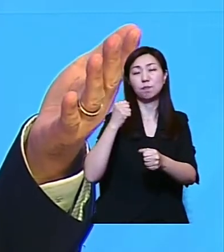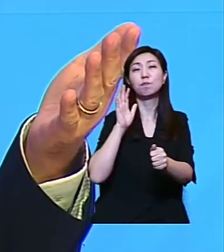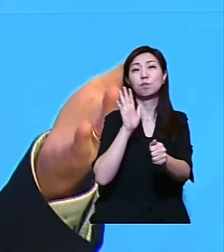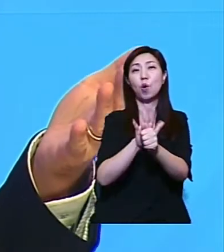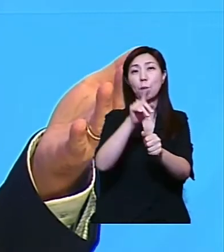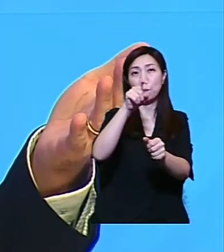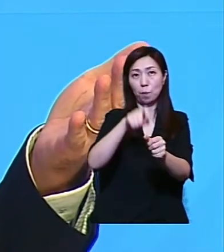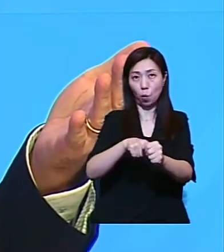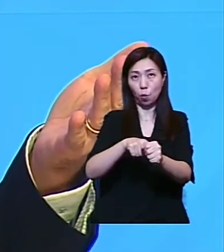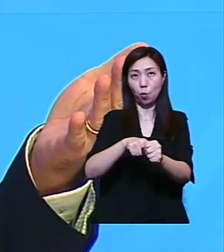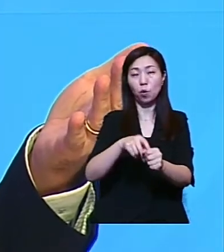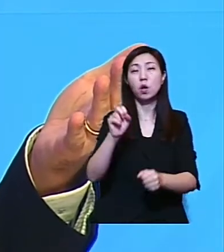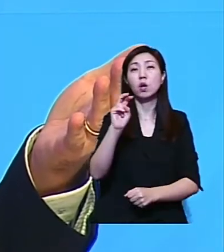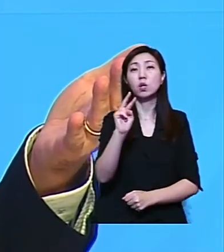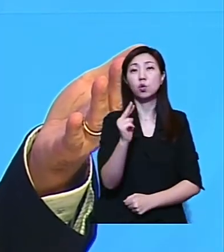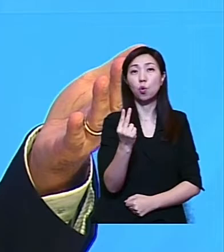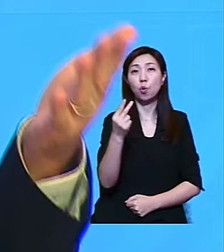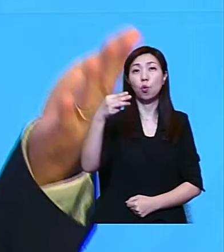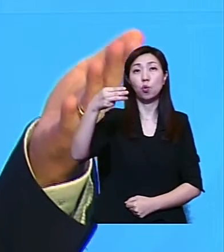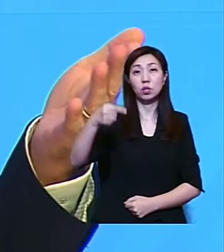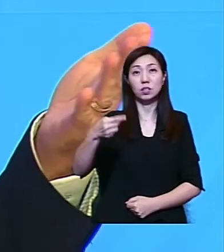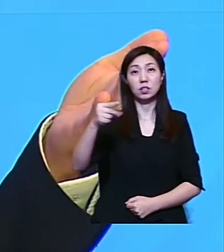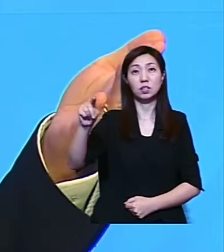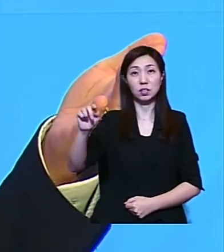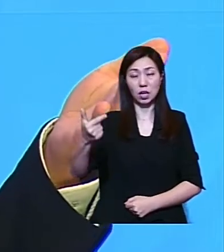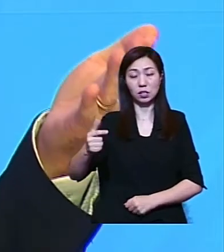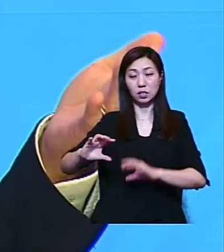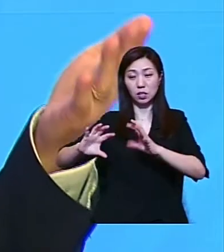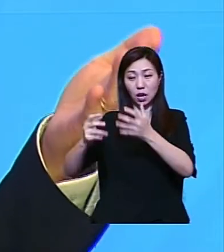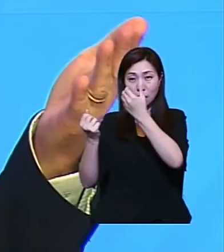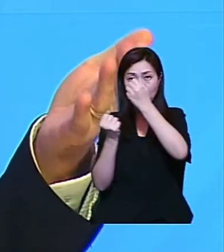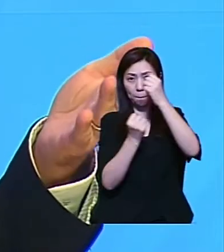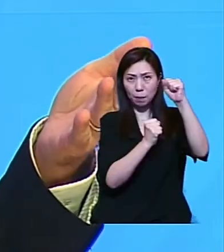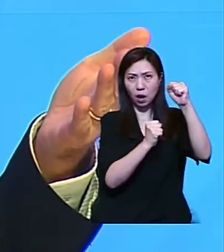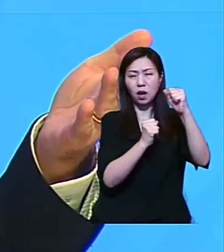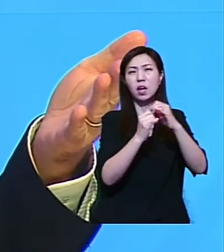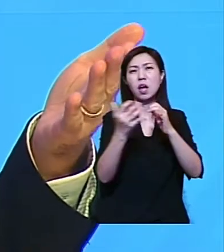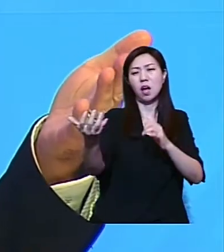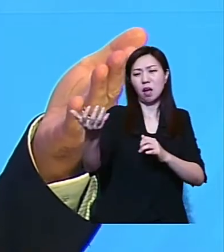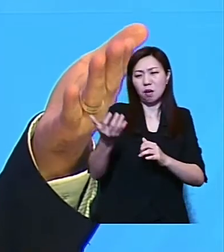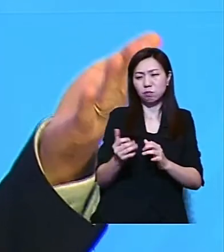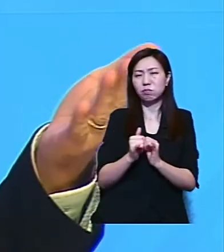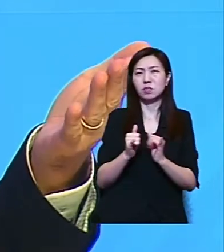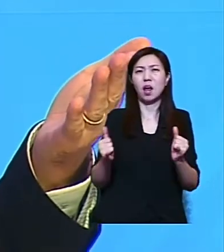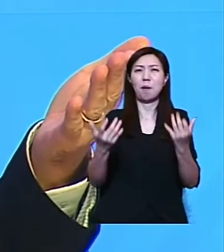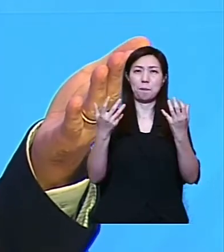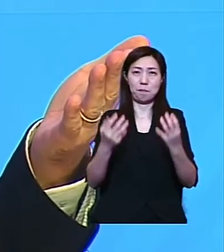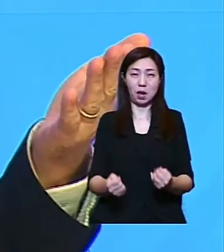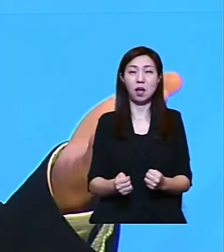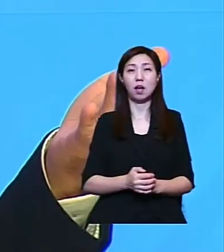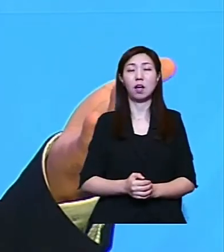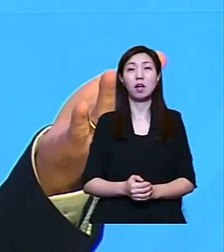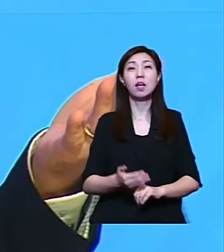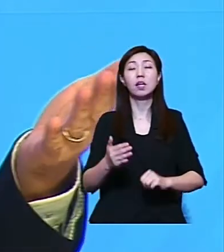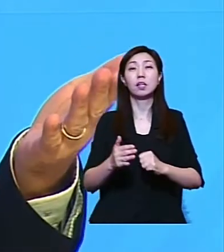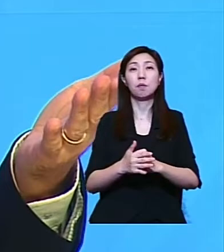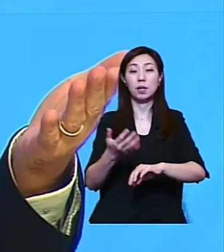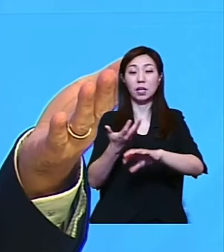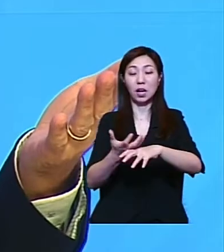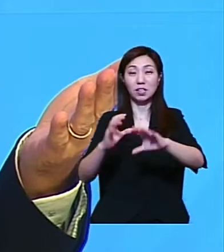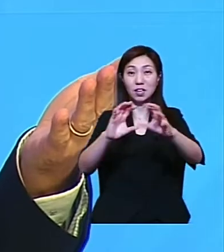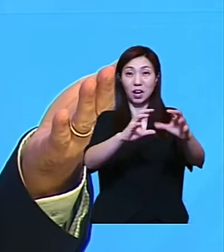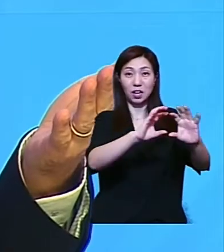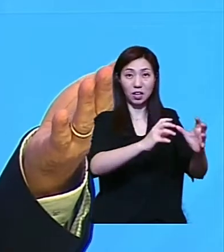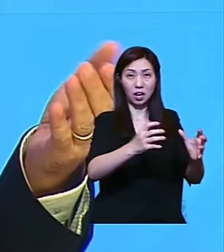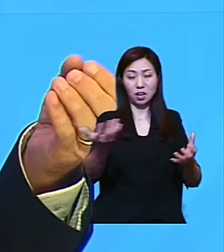large refugee population. In the first place, those people need to be helped with, camps. In the second place, they all look for